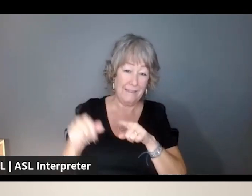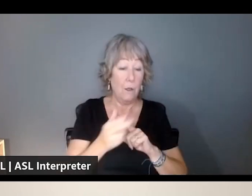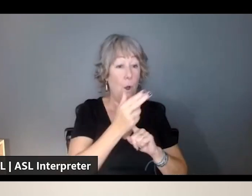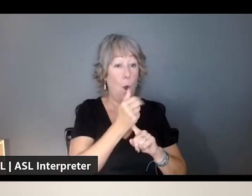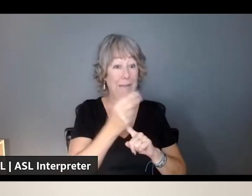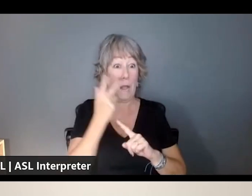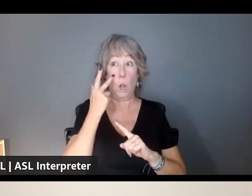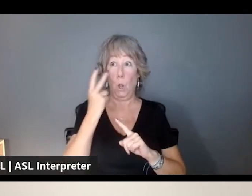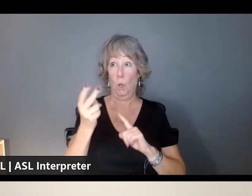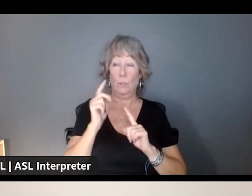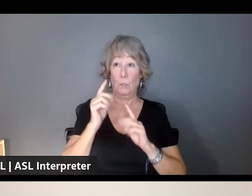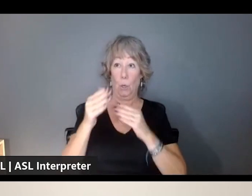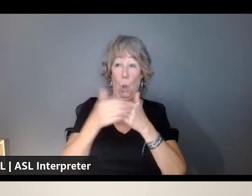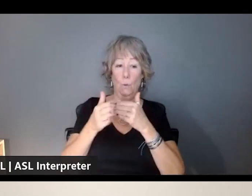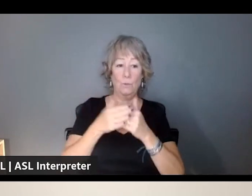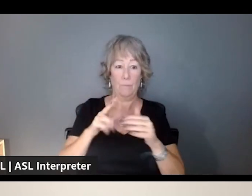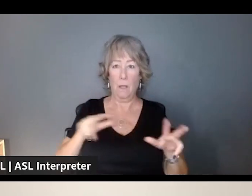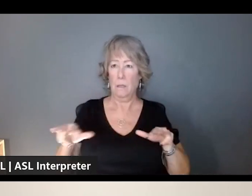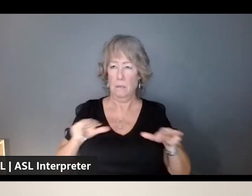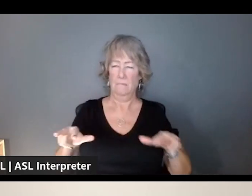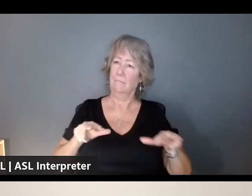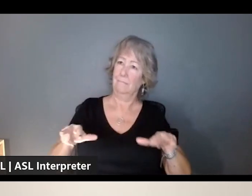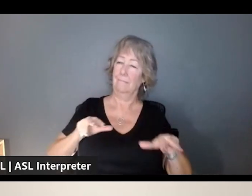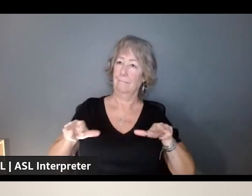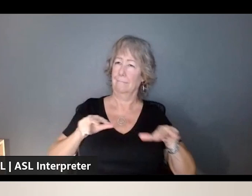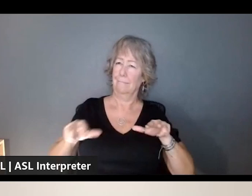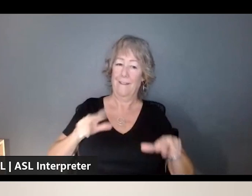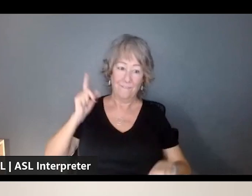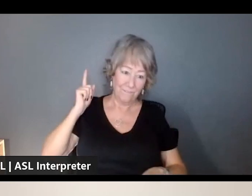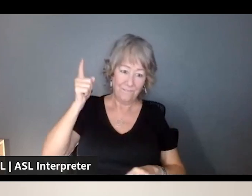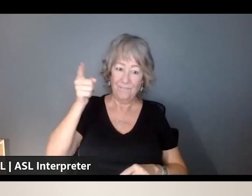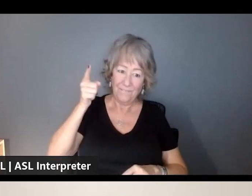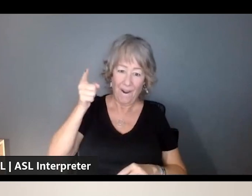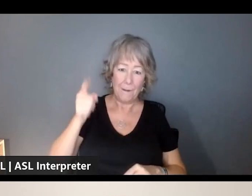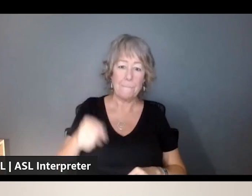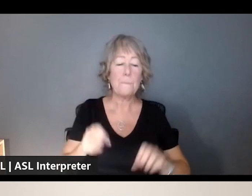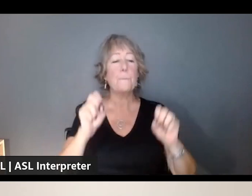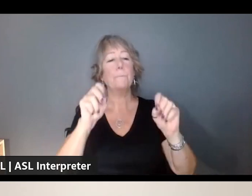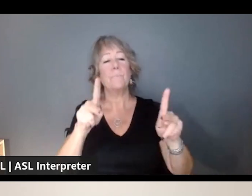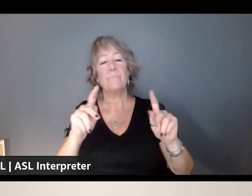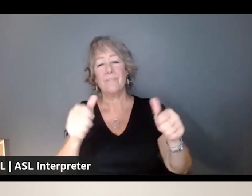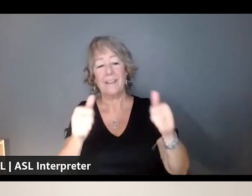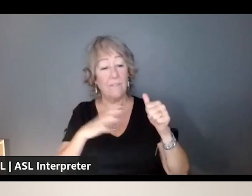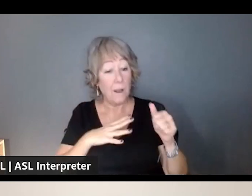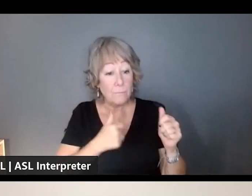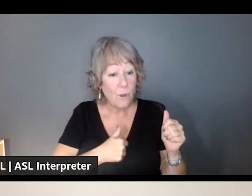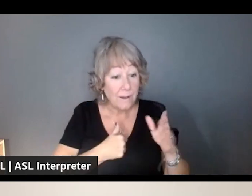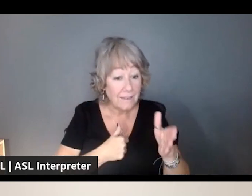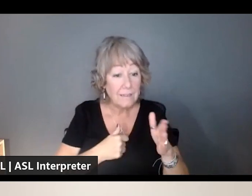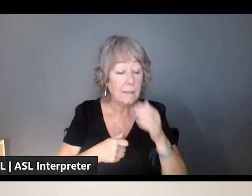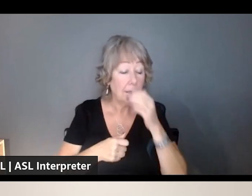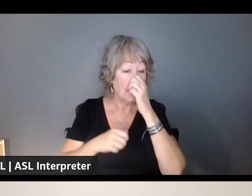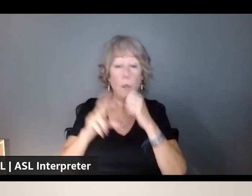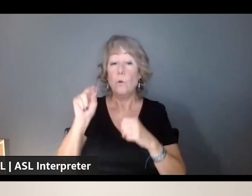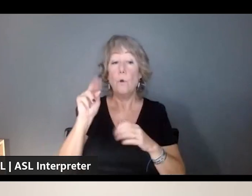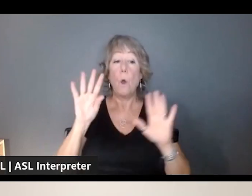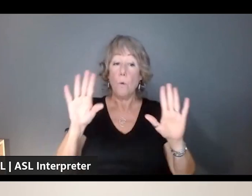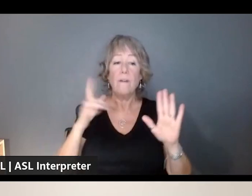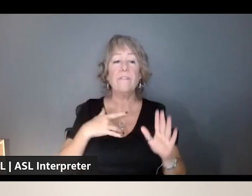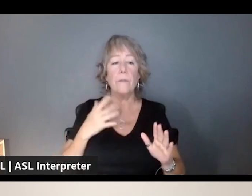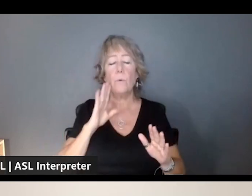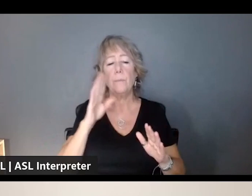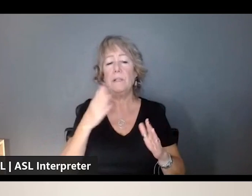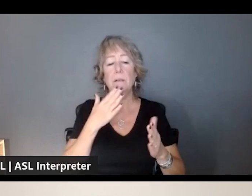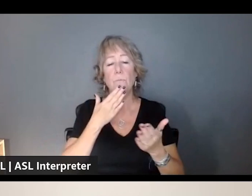it's very far away. All right. Yeah. I'm sorry. go ahead. Yeah, no, I think there's going to be some really